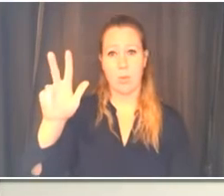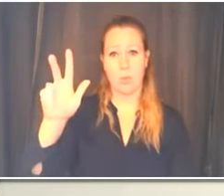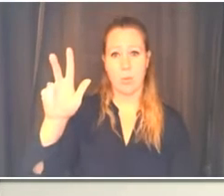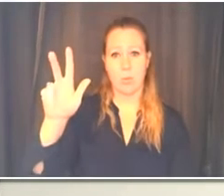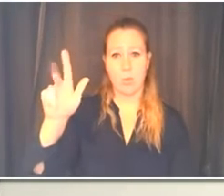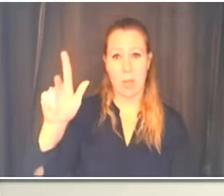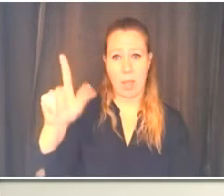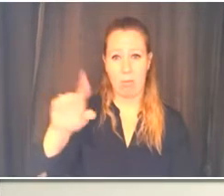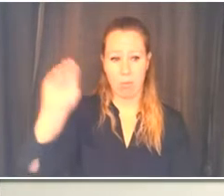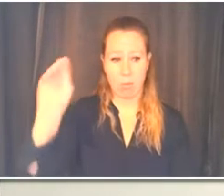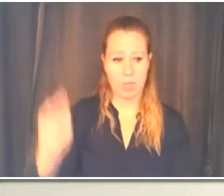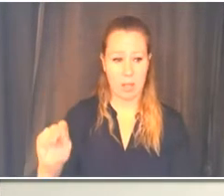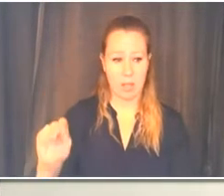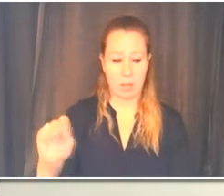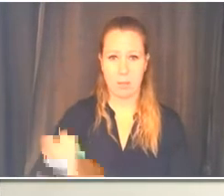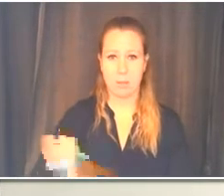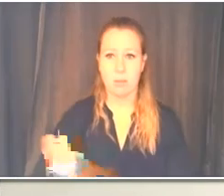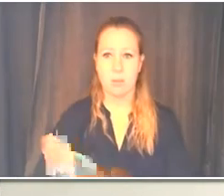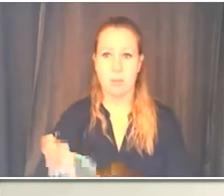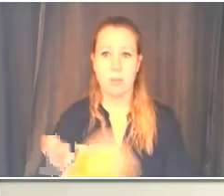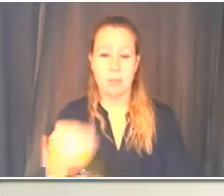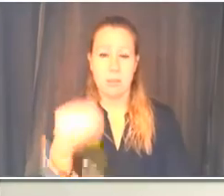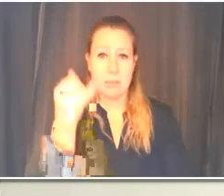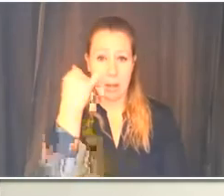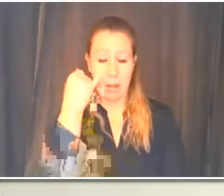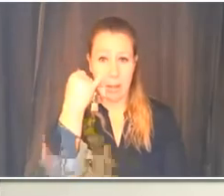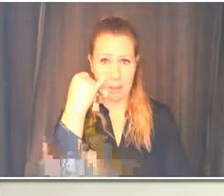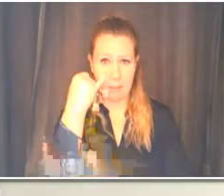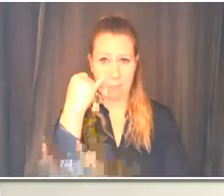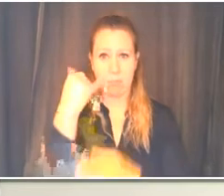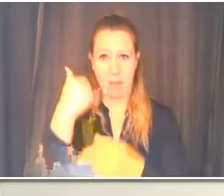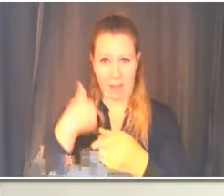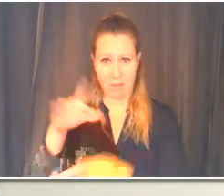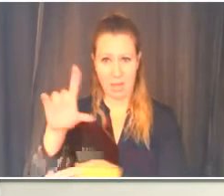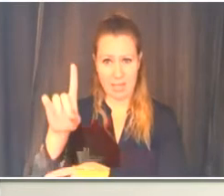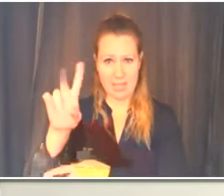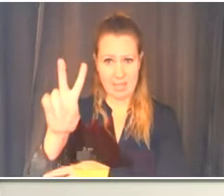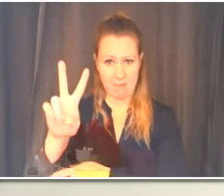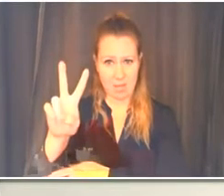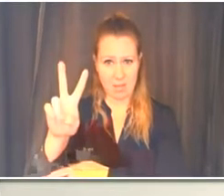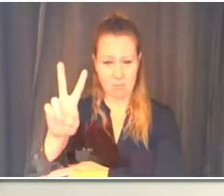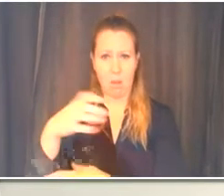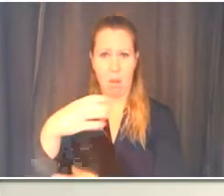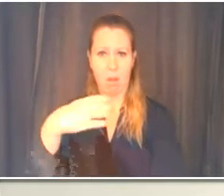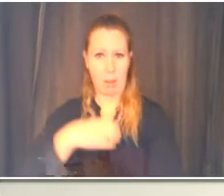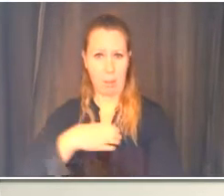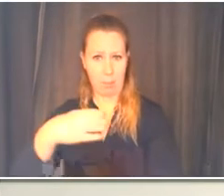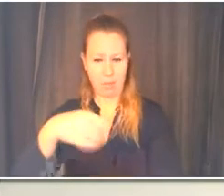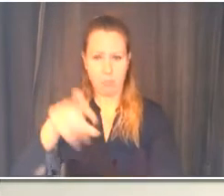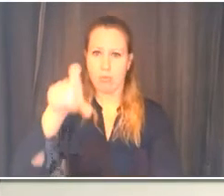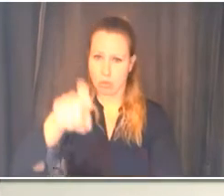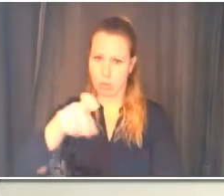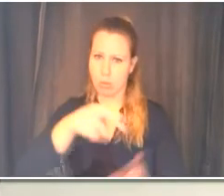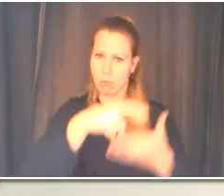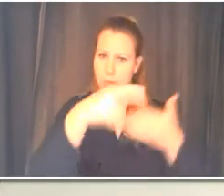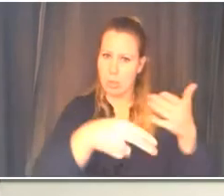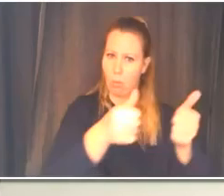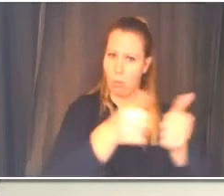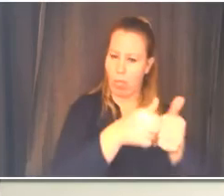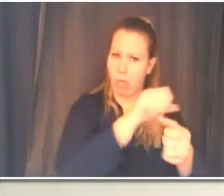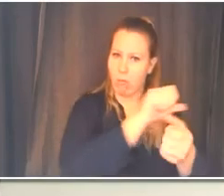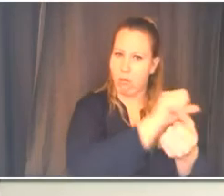making all arrests when the victim alleges a crime so how do you how do those numbers sort of